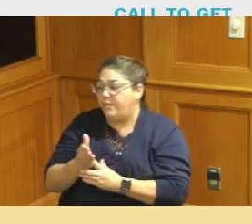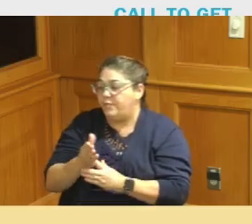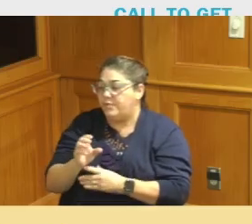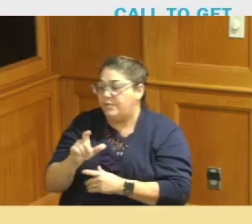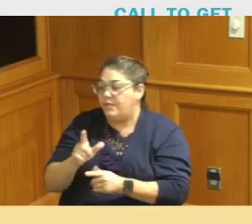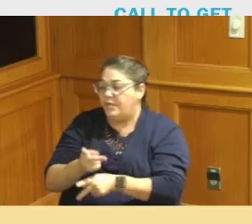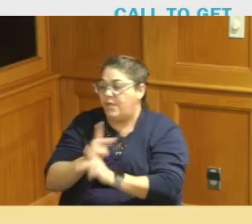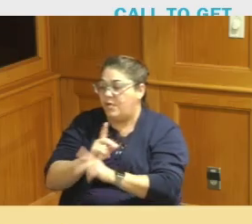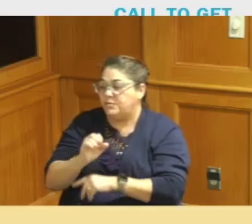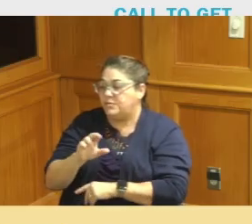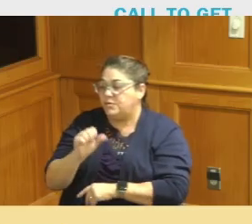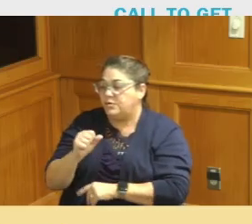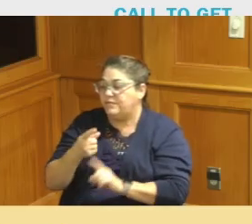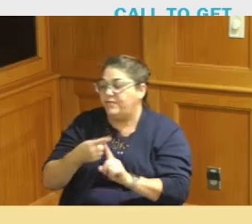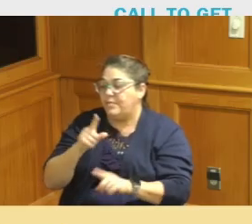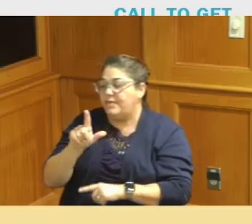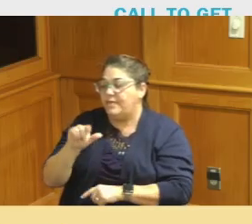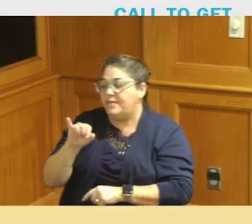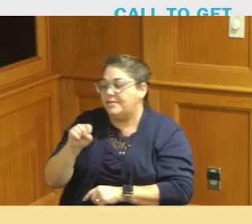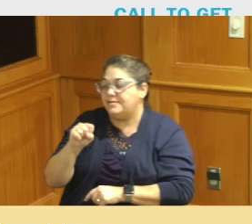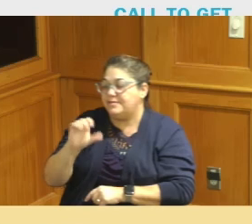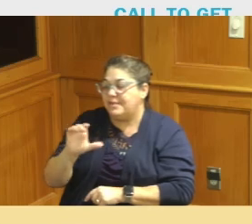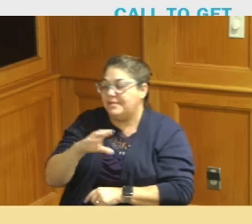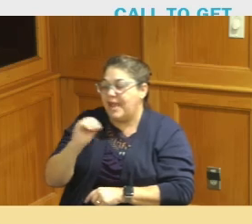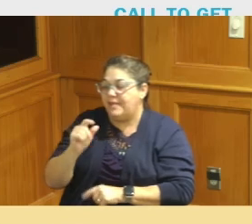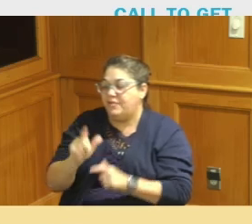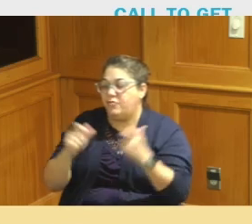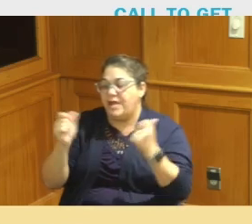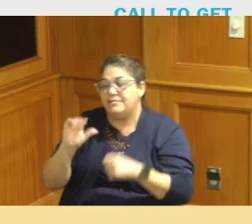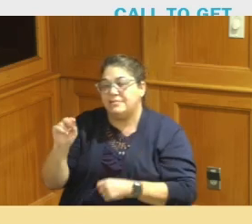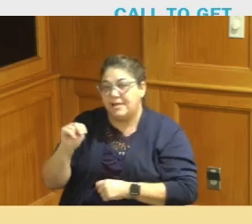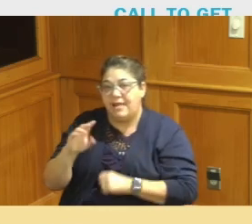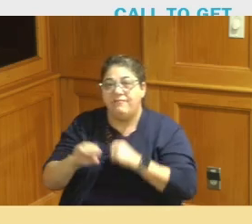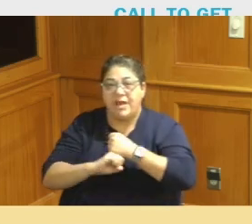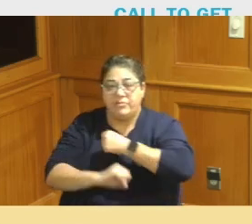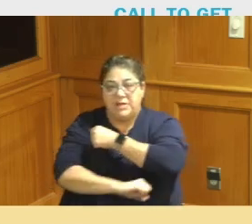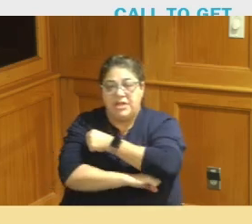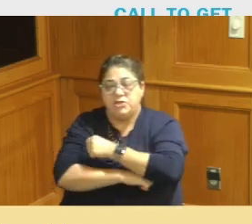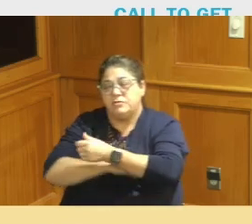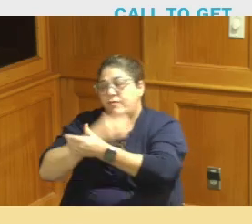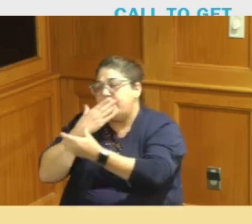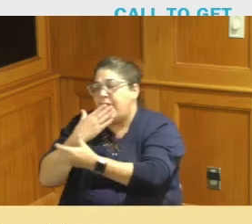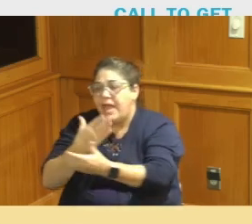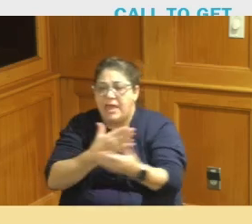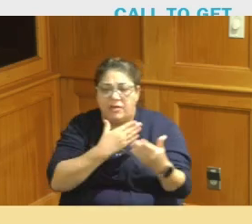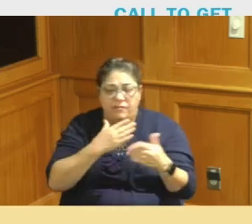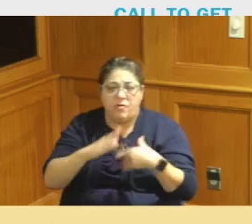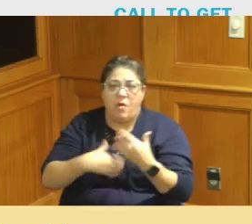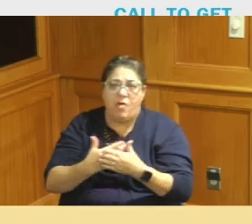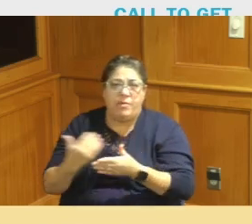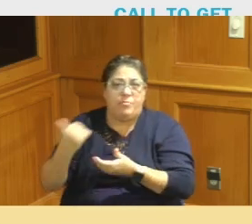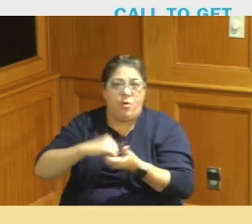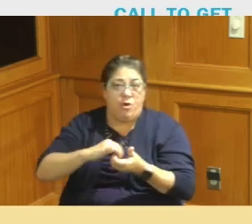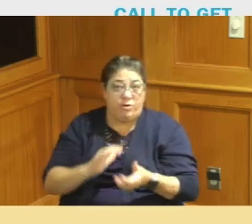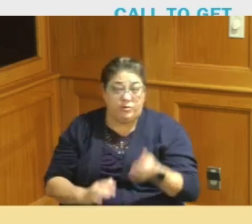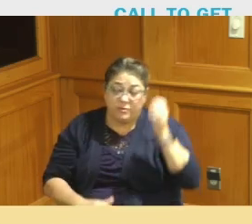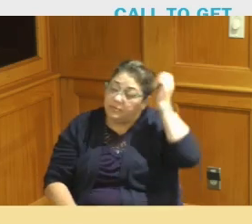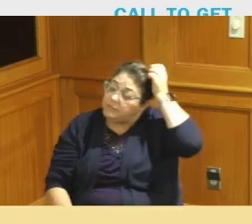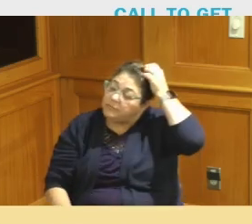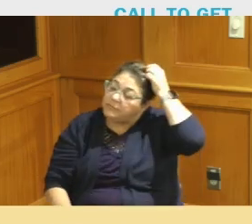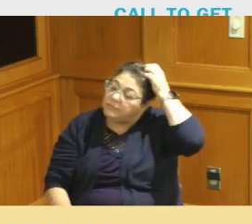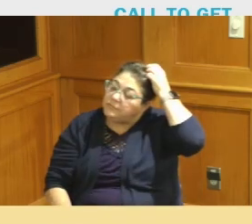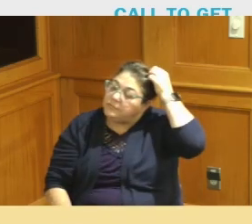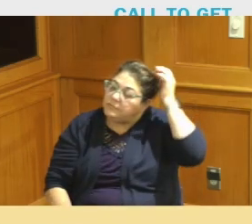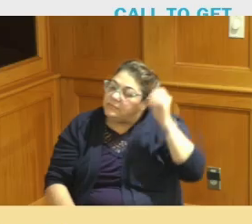source secured by LISC and the Greater Cincinnati Foundation. So thank you to all of our partners. And as a reminder, this